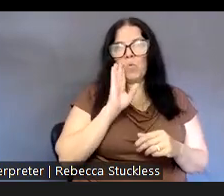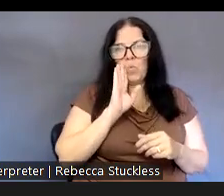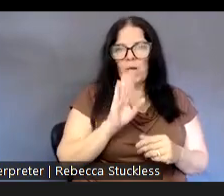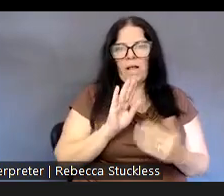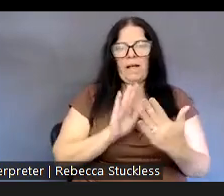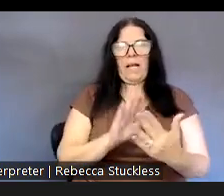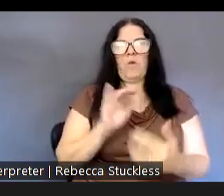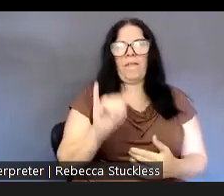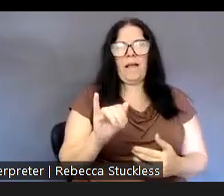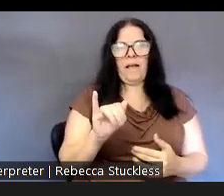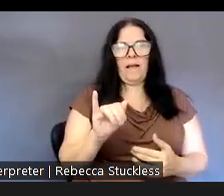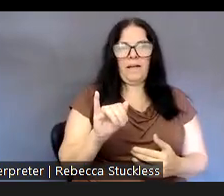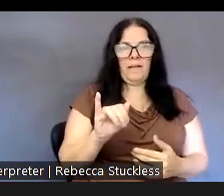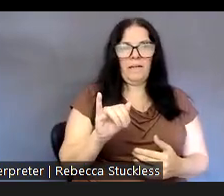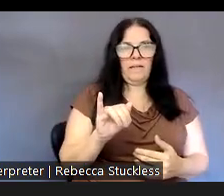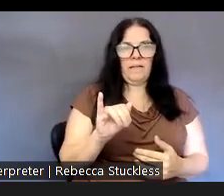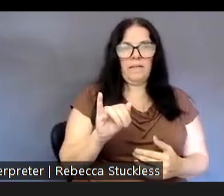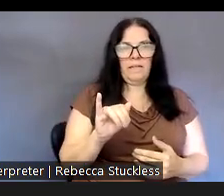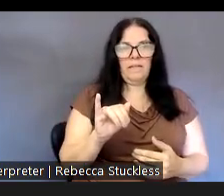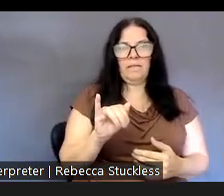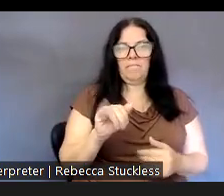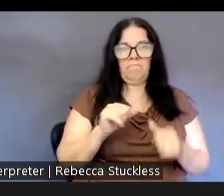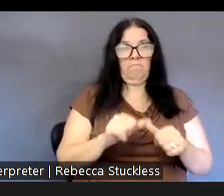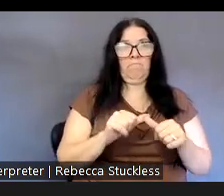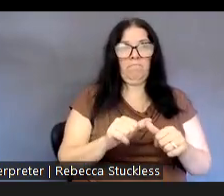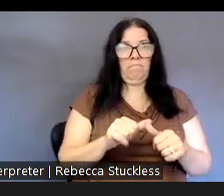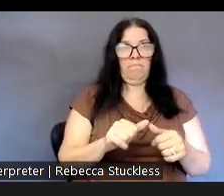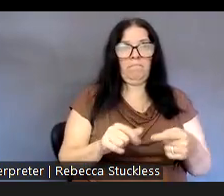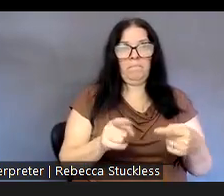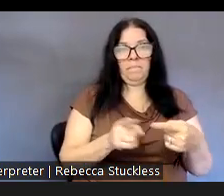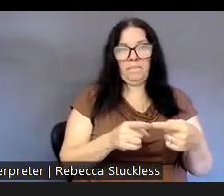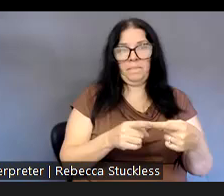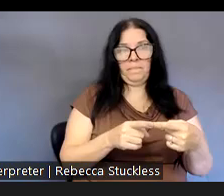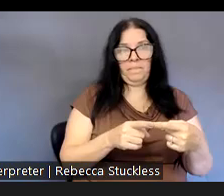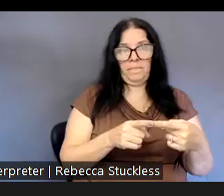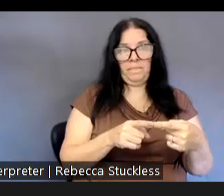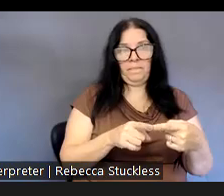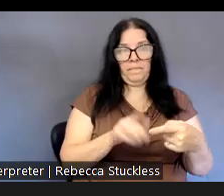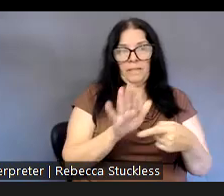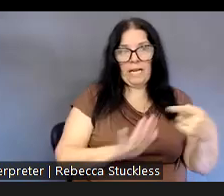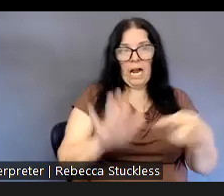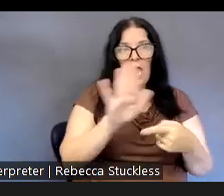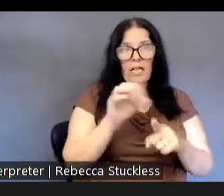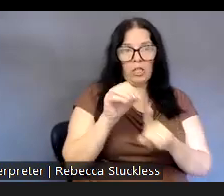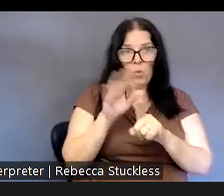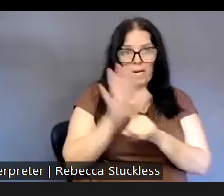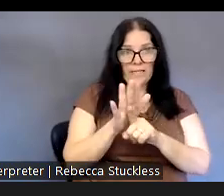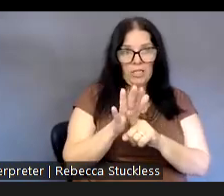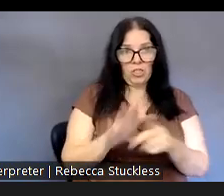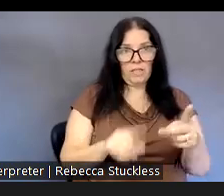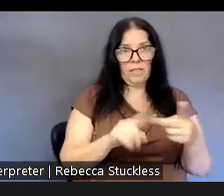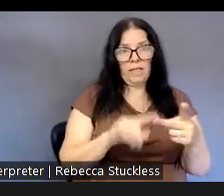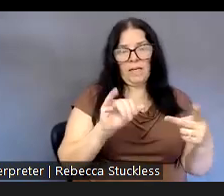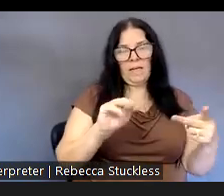that presented as uncontested fact are in college orientations and